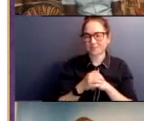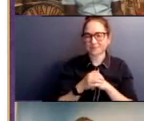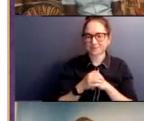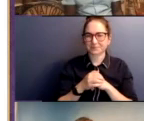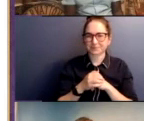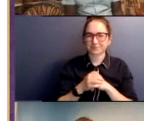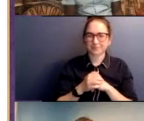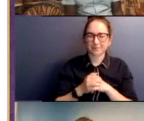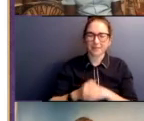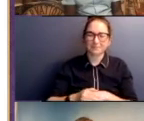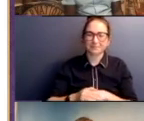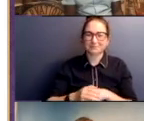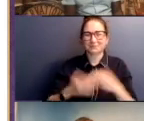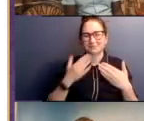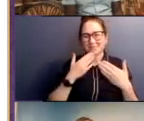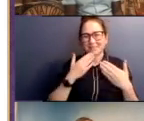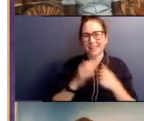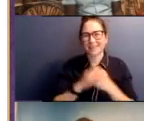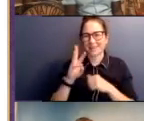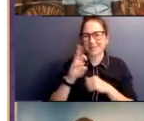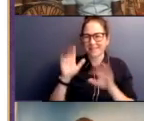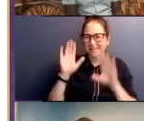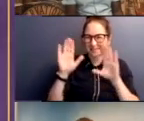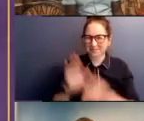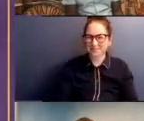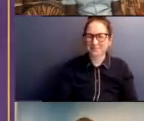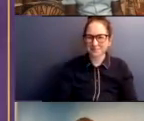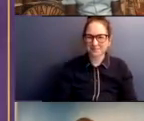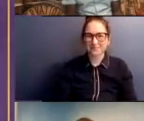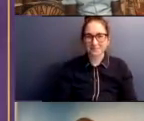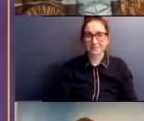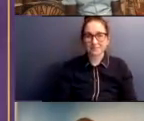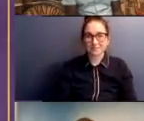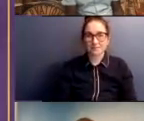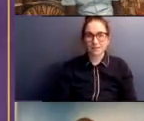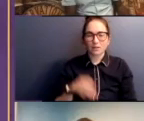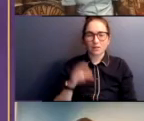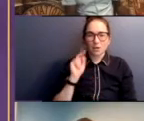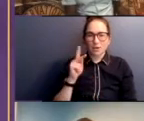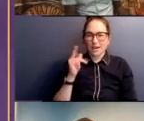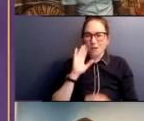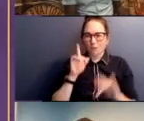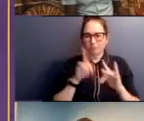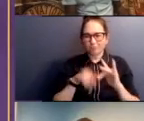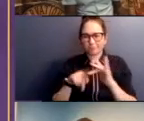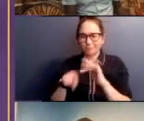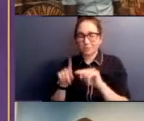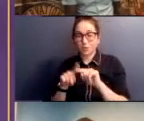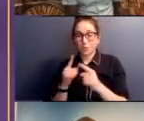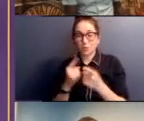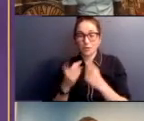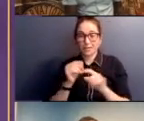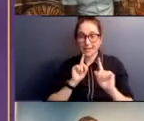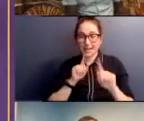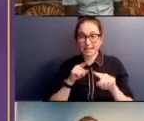after the webinar is over. Thank you so much, Will. That was awesome. So we're going to hop. I'm going to skip on over to the Q&A. Stay if